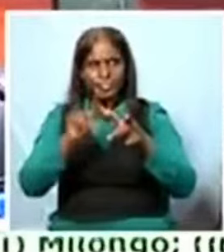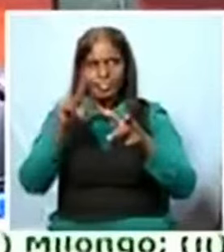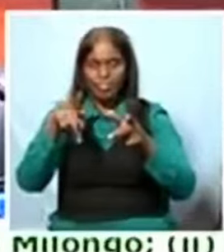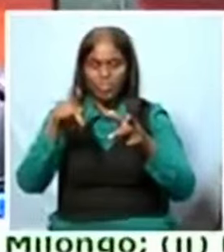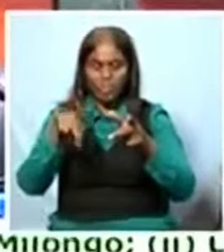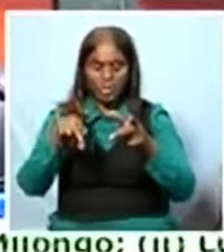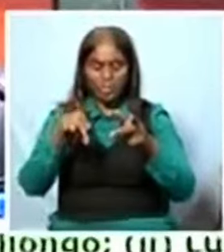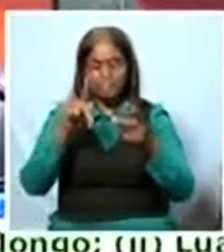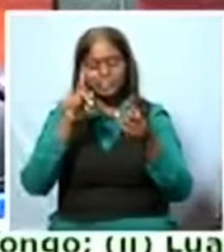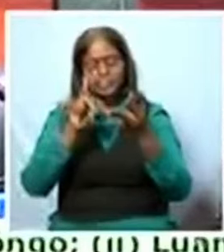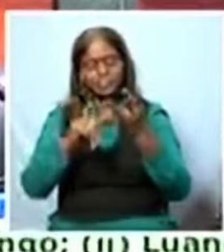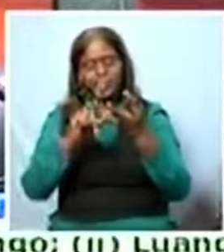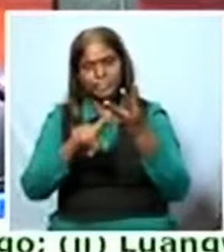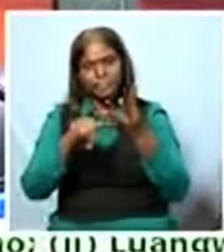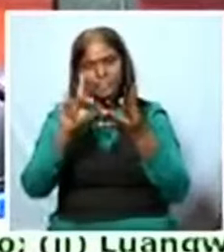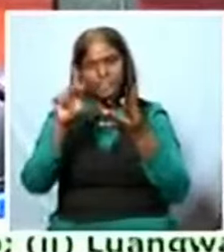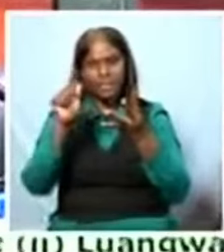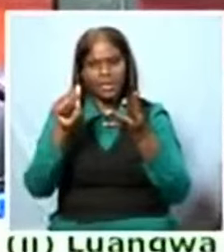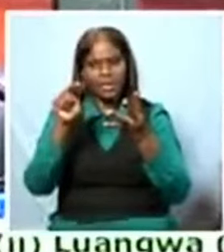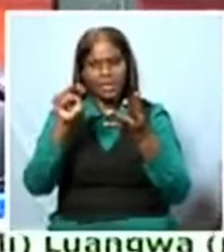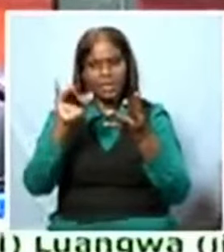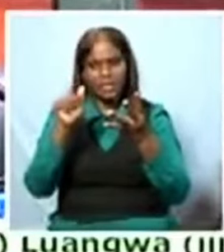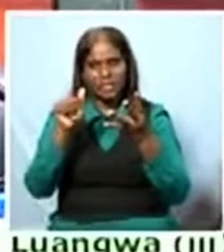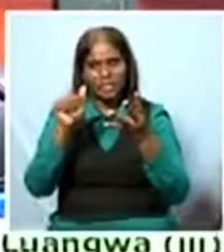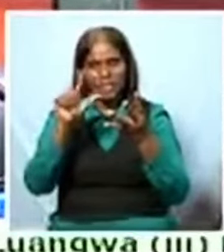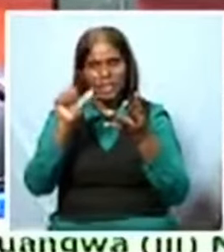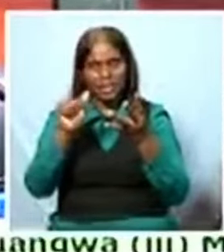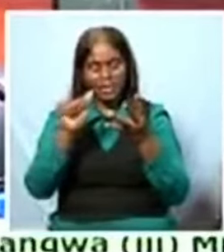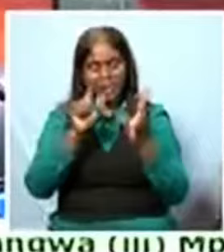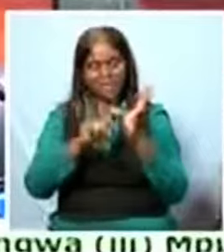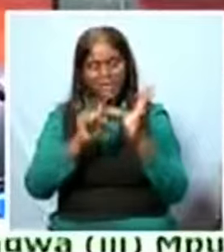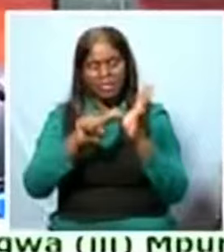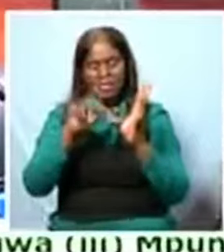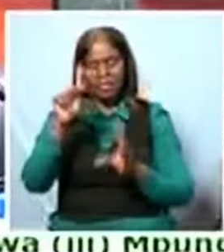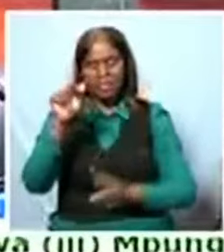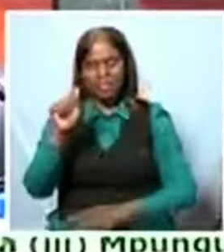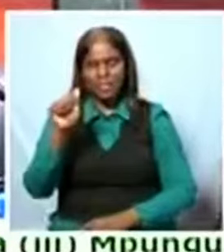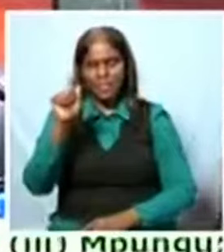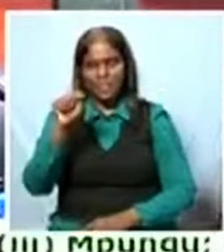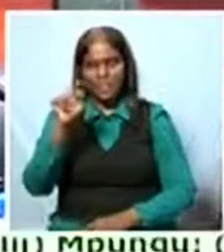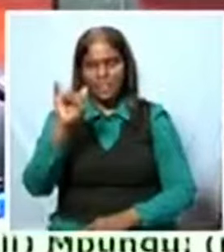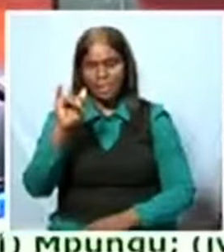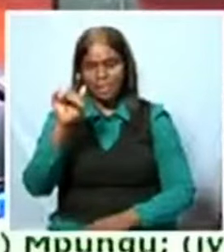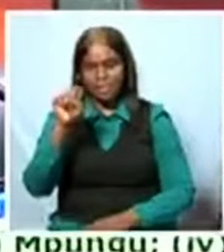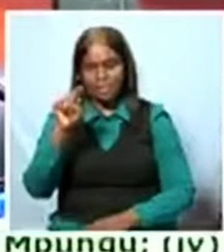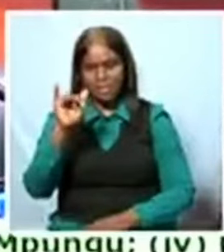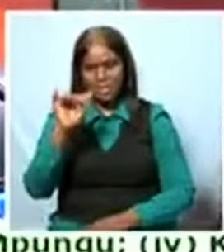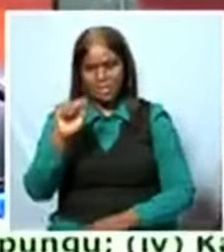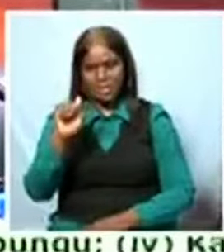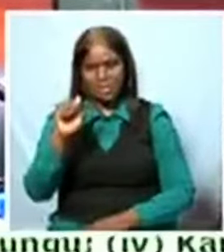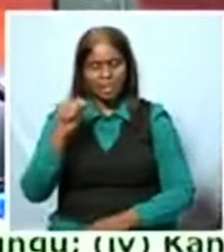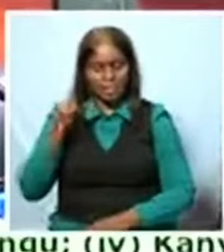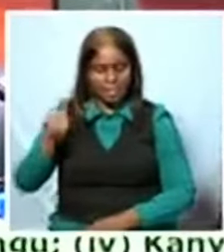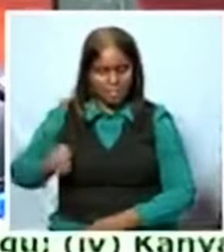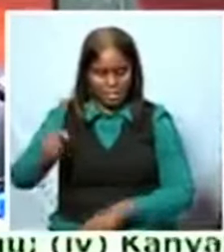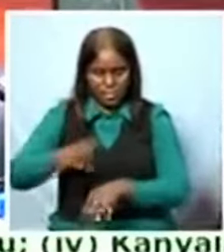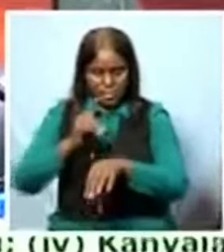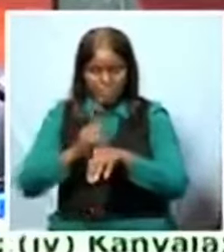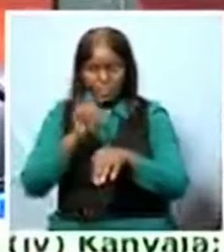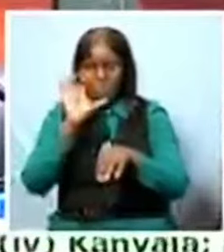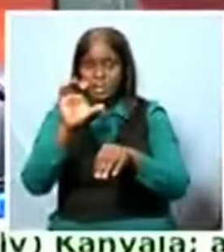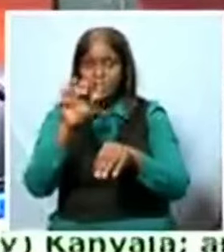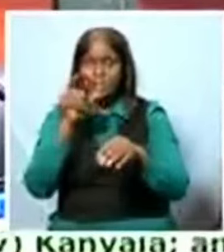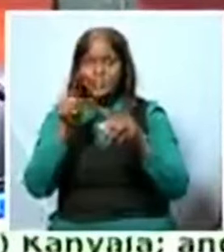Mpunga, Kanyala, and Katietie Chiefdom. C, when